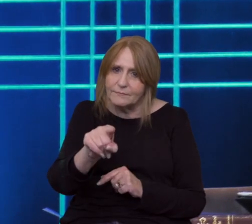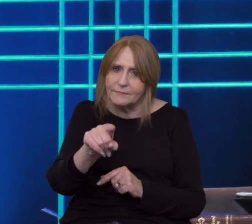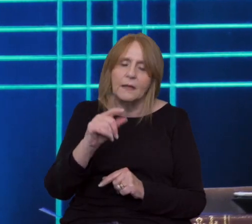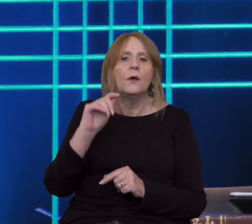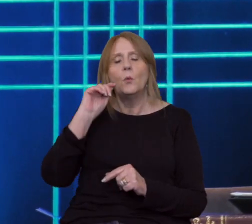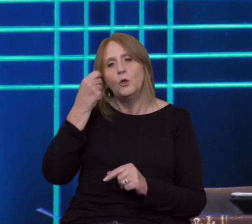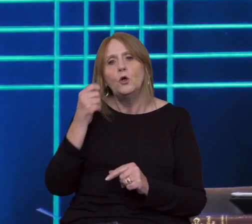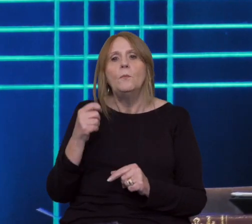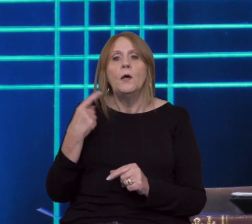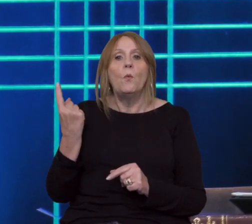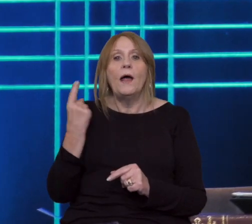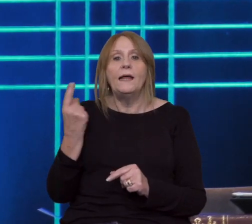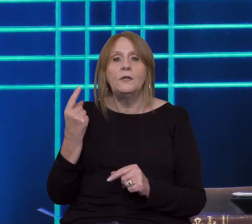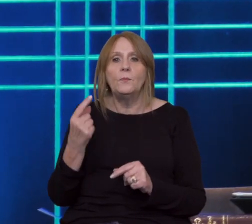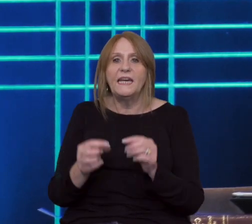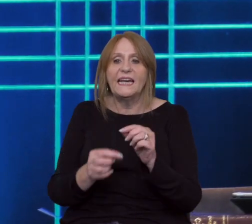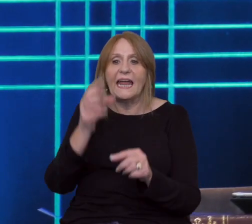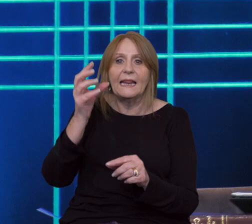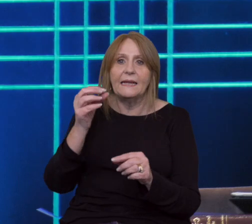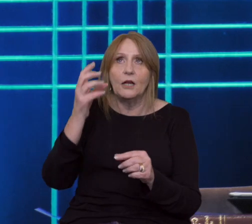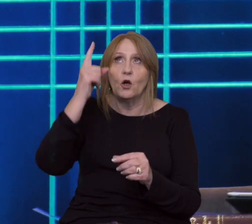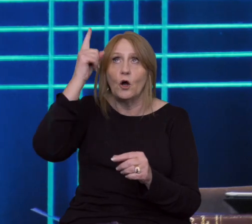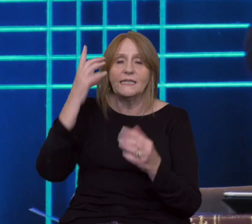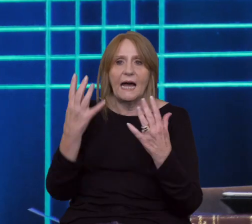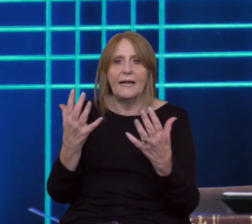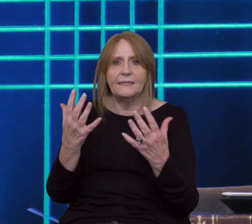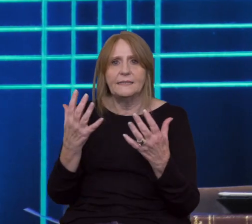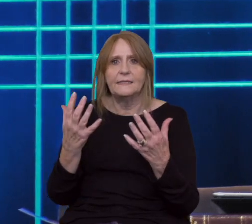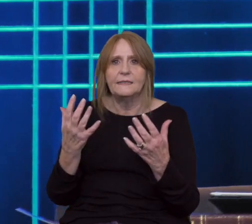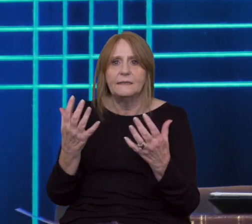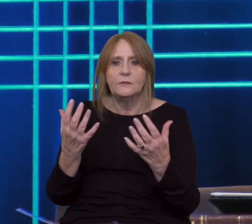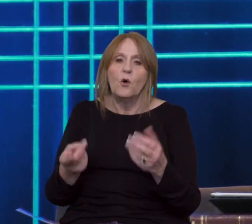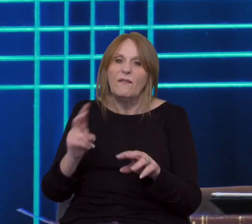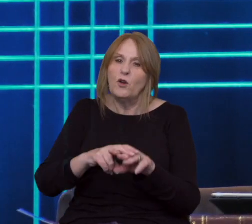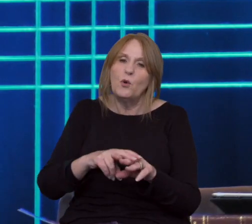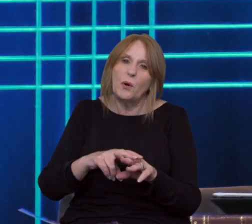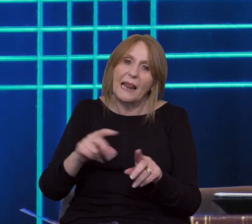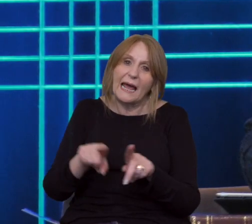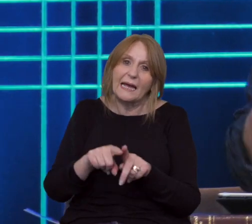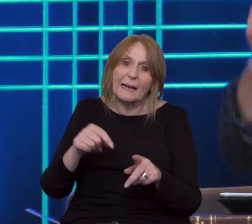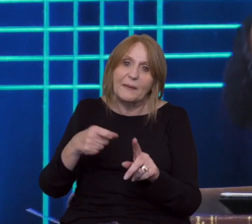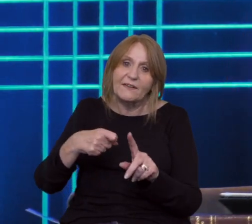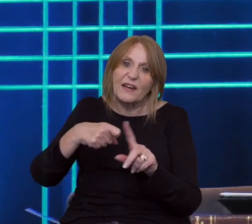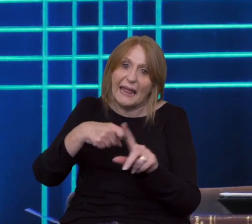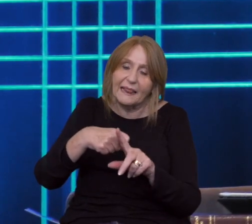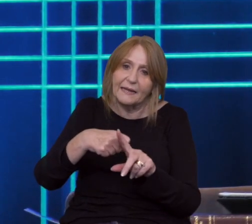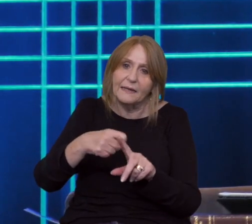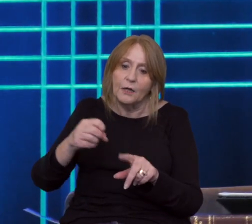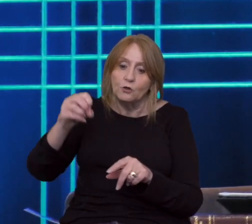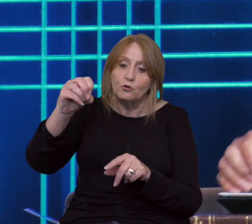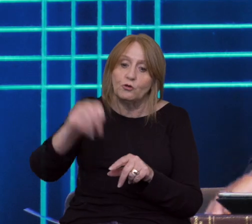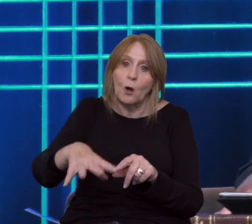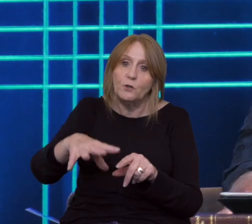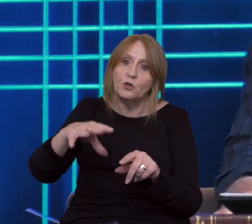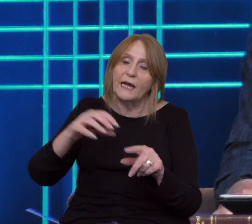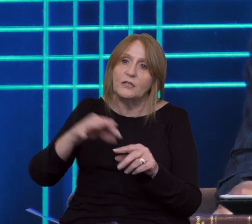other words, if He took you as a piece of kindling and dropped you into an office or dropped you into a school or dropped you